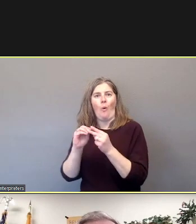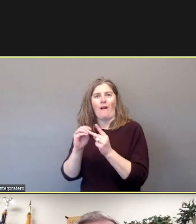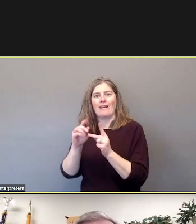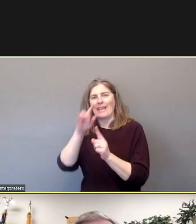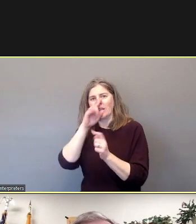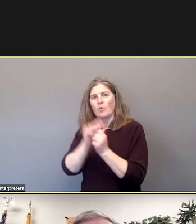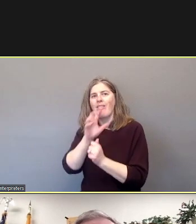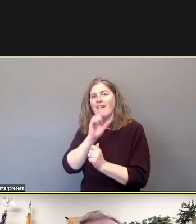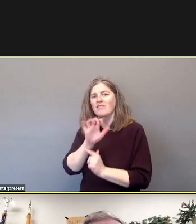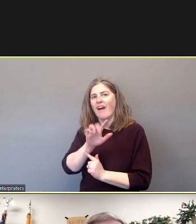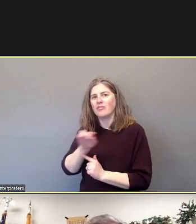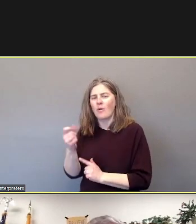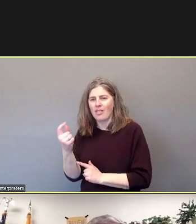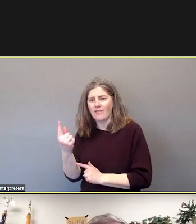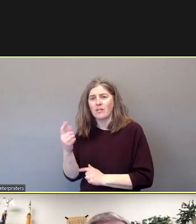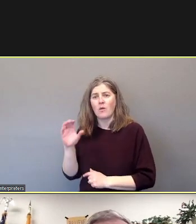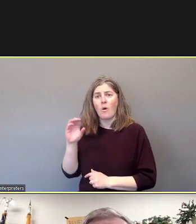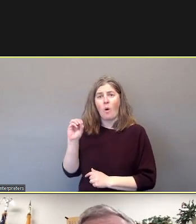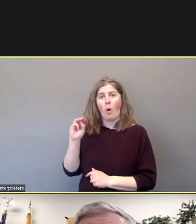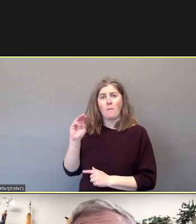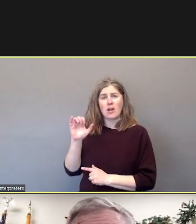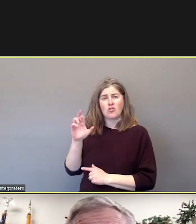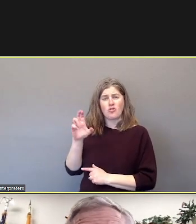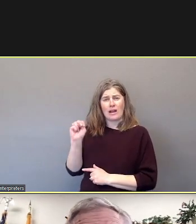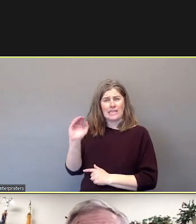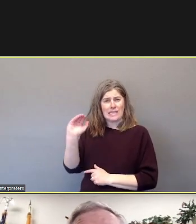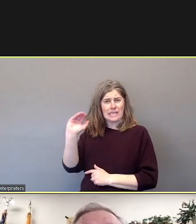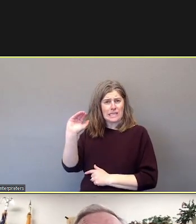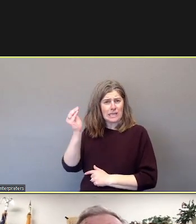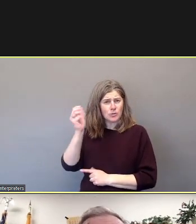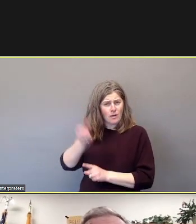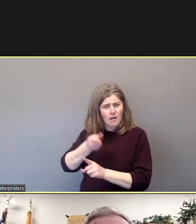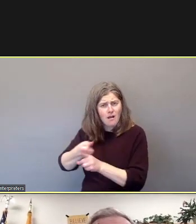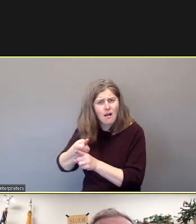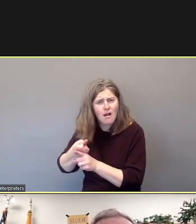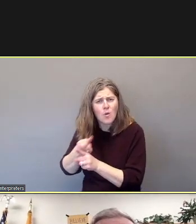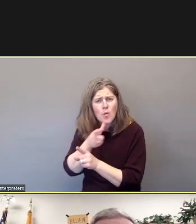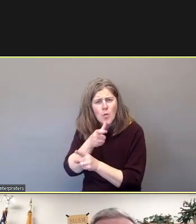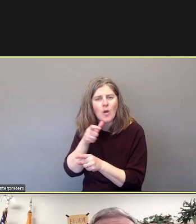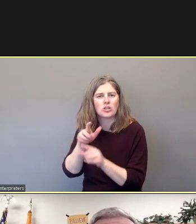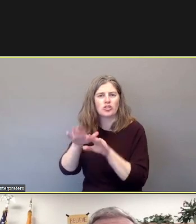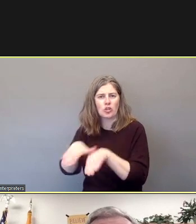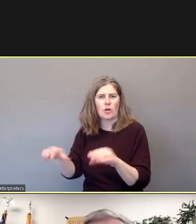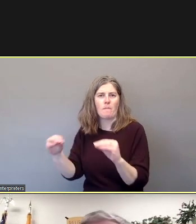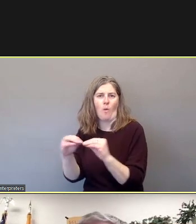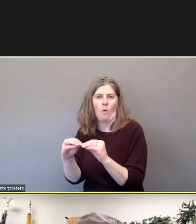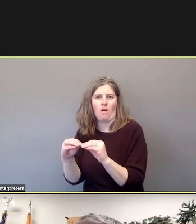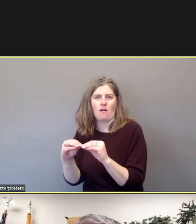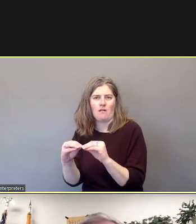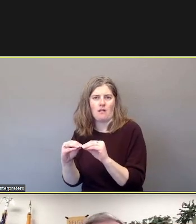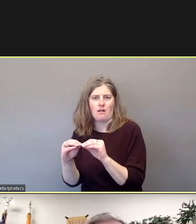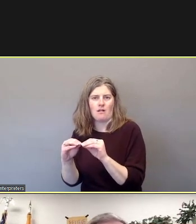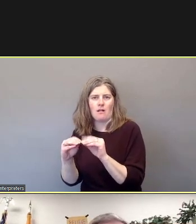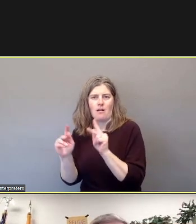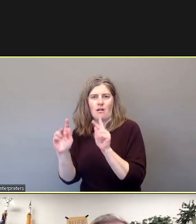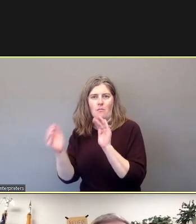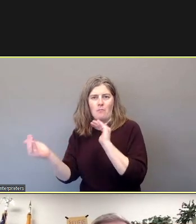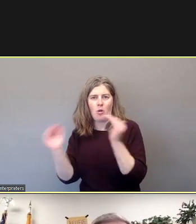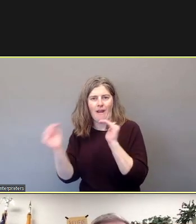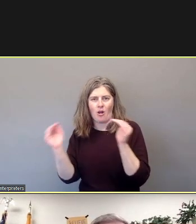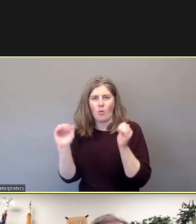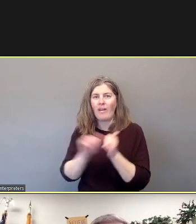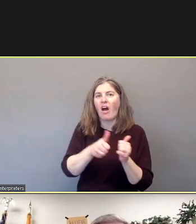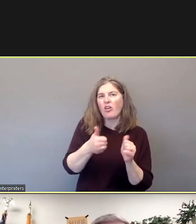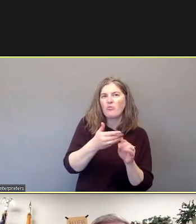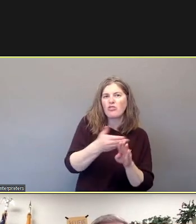younger kids. So Omicron seems to be affecting a lot more children proportionally than previous